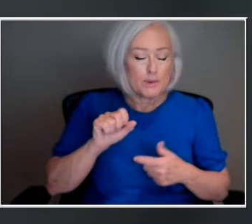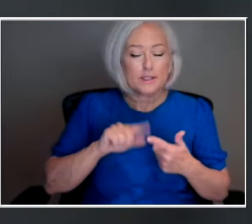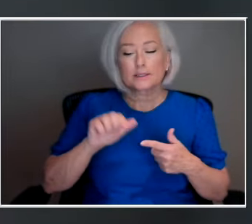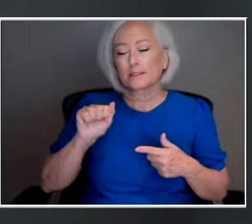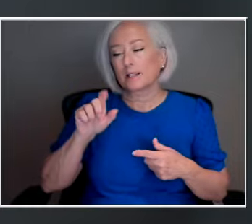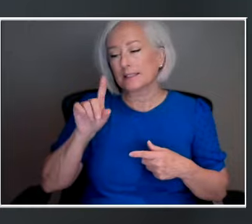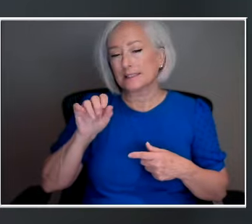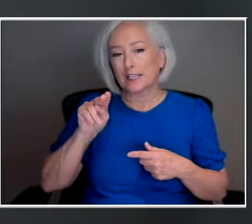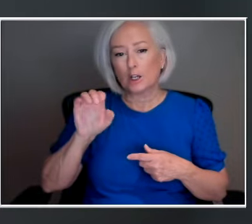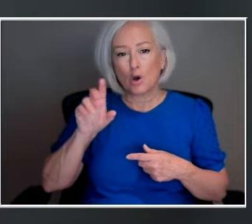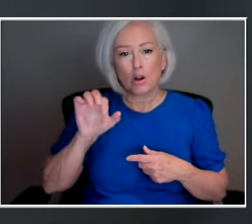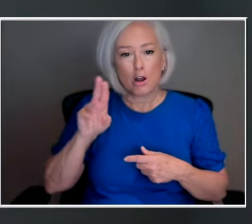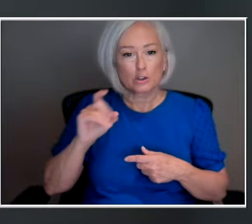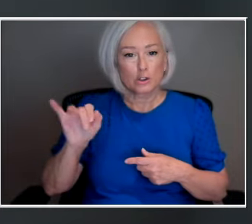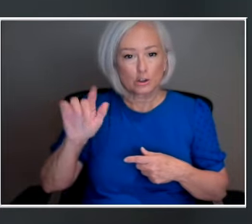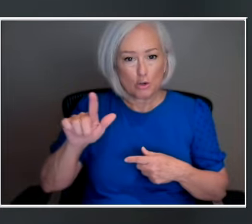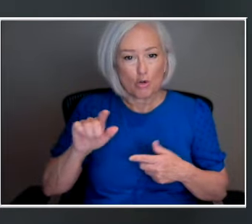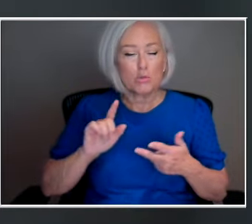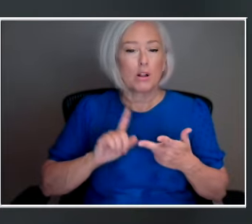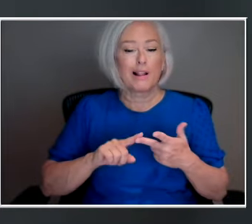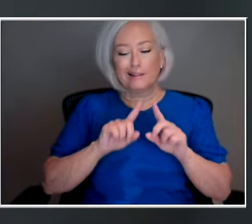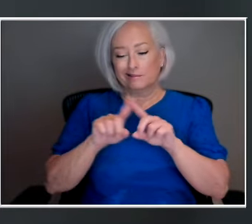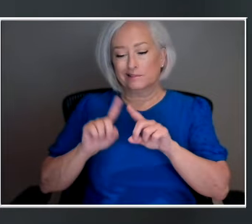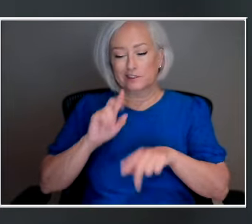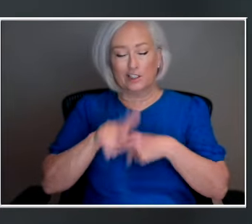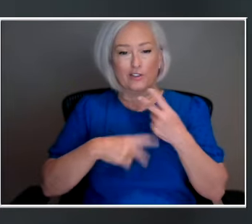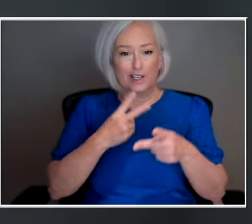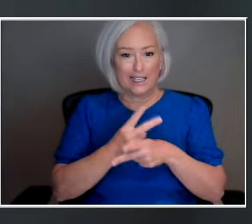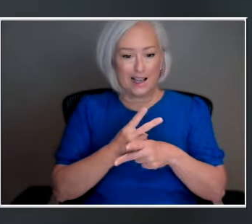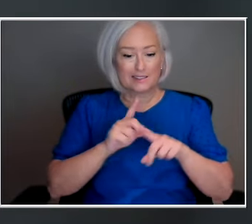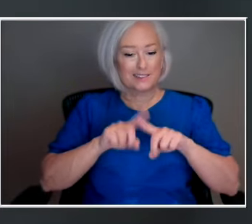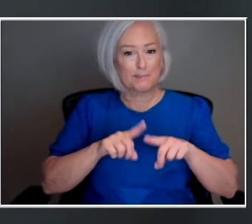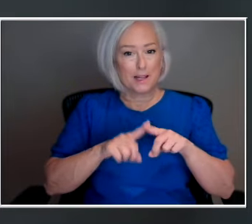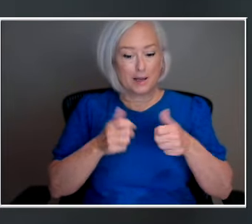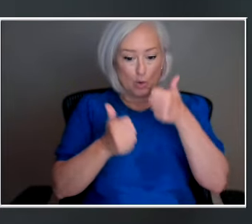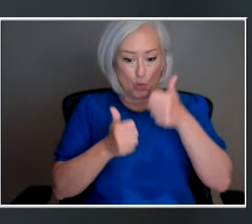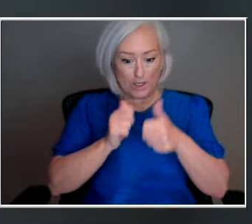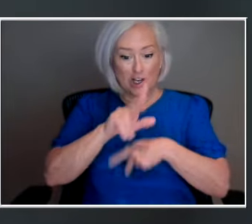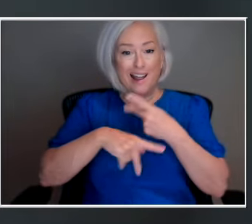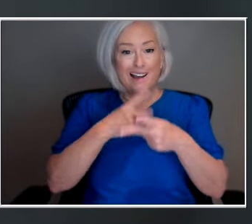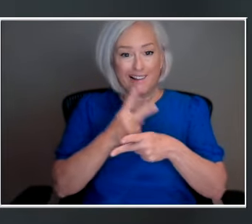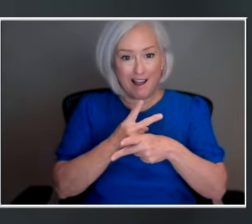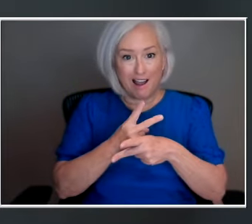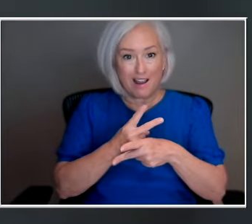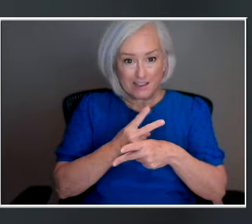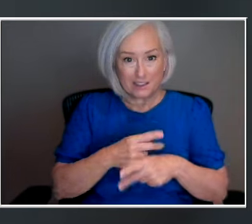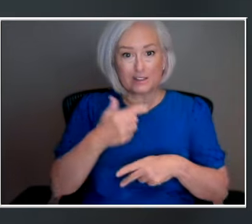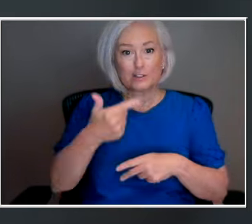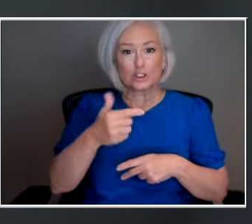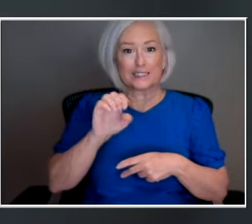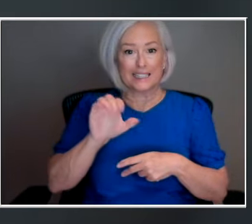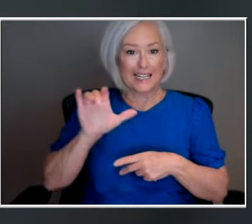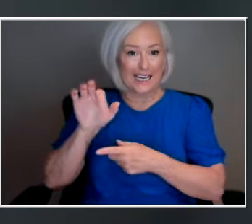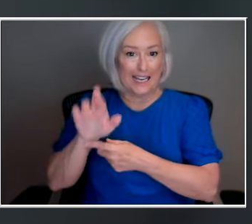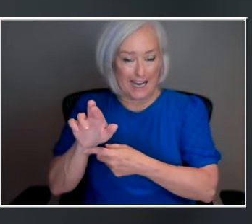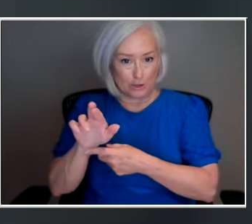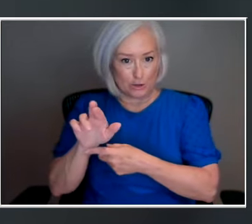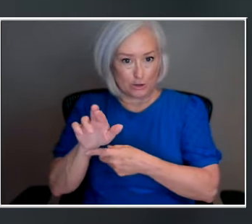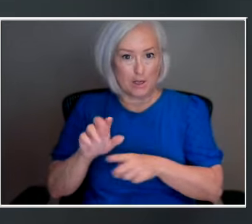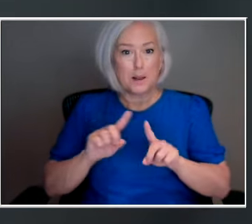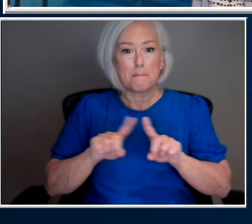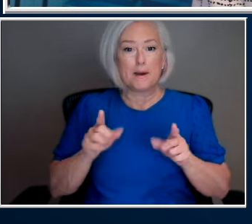and the neuroendocrine type. So depending on the subtype, that aggressiveness can vary to a certain extent, but overall, it is an aggressive